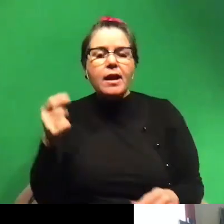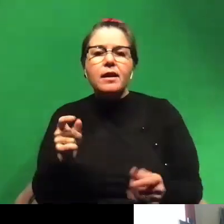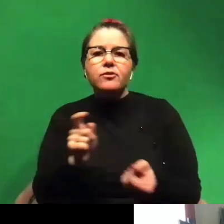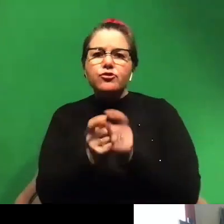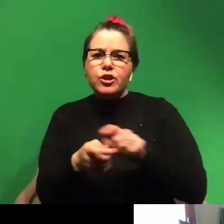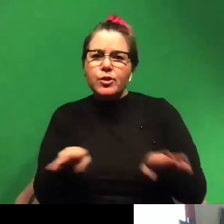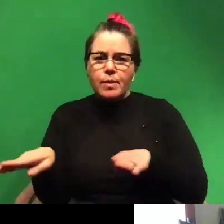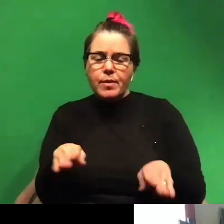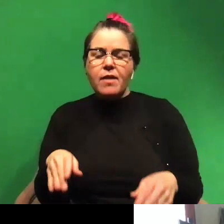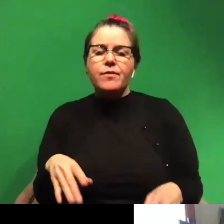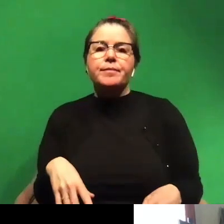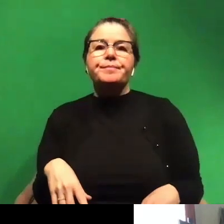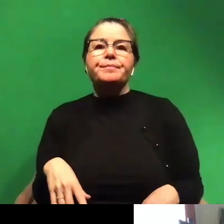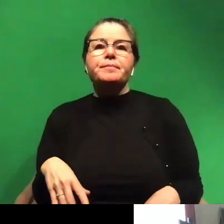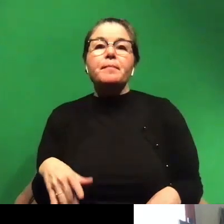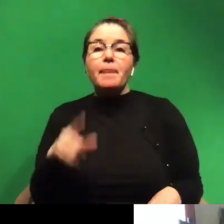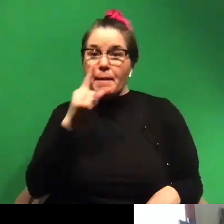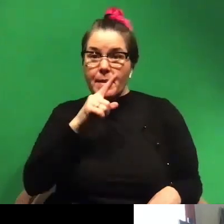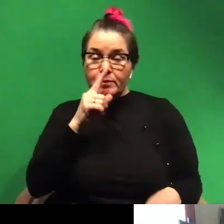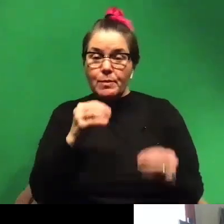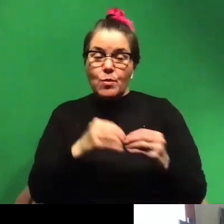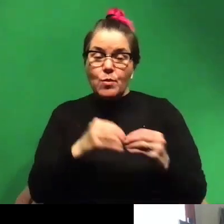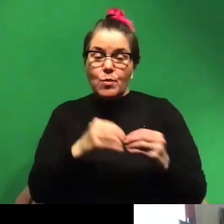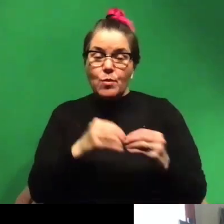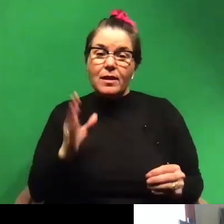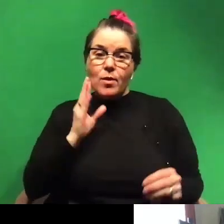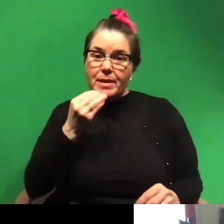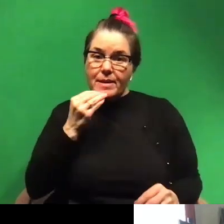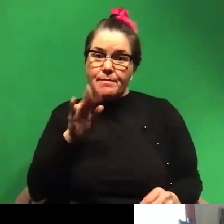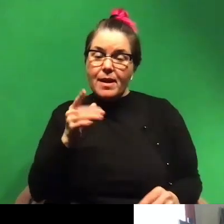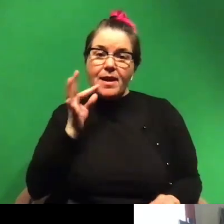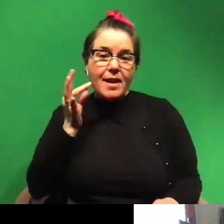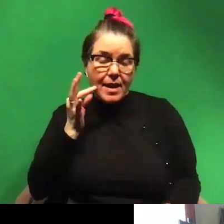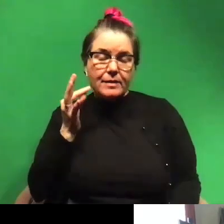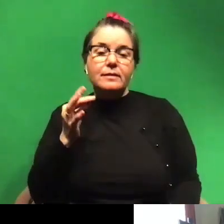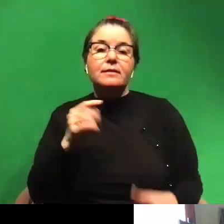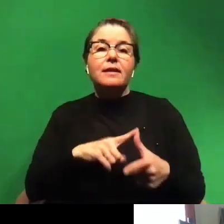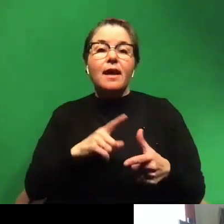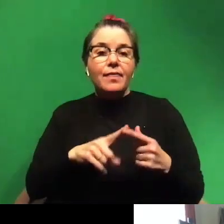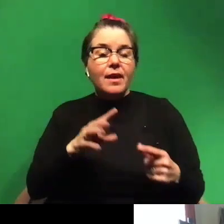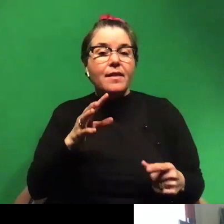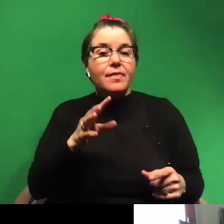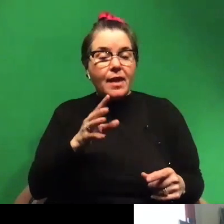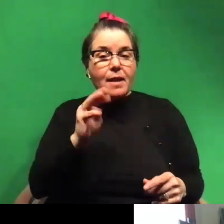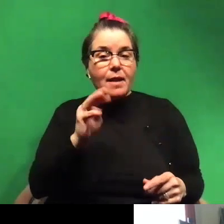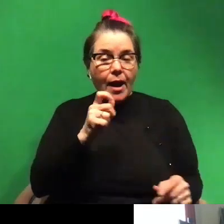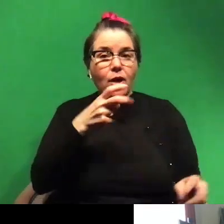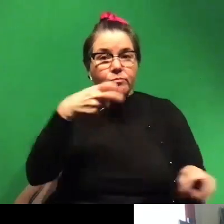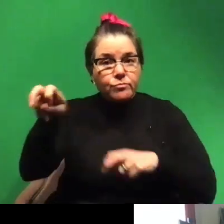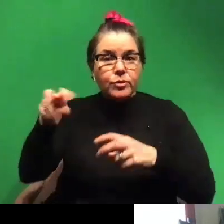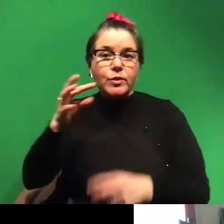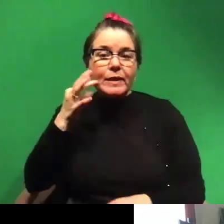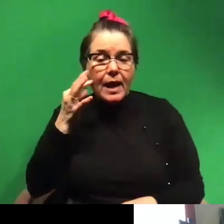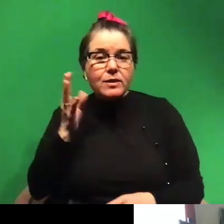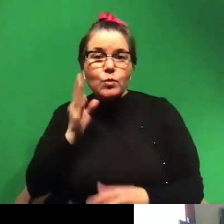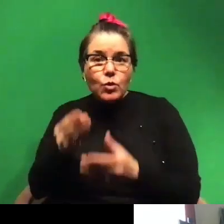so it's more likely to be eaten by cats. And then that microbe gets transferred to cats, and then it can grow in